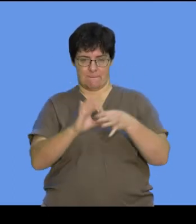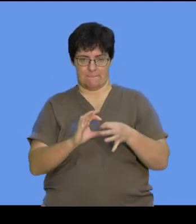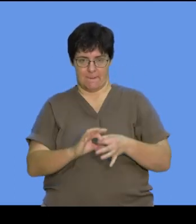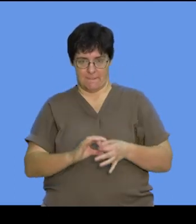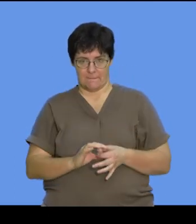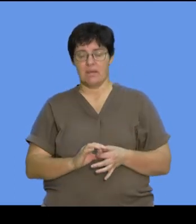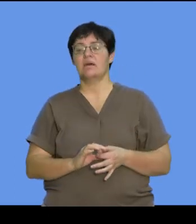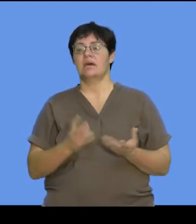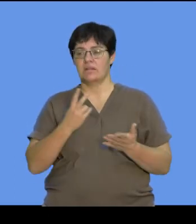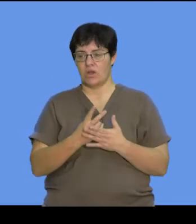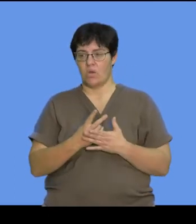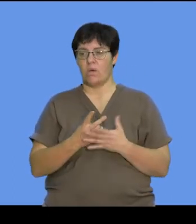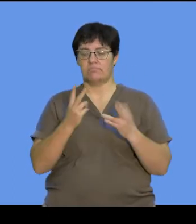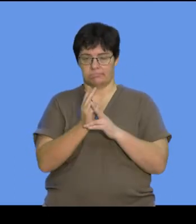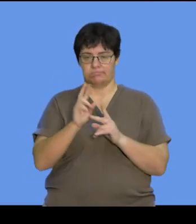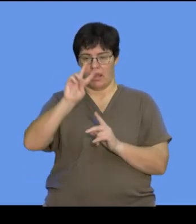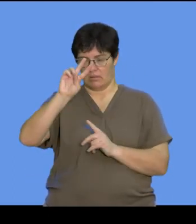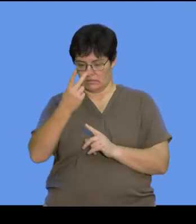we see here, and the DNA starts